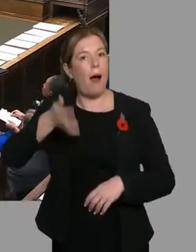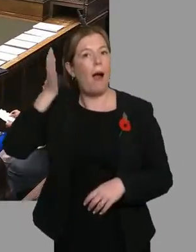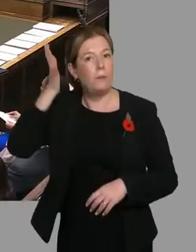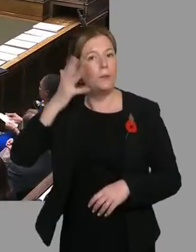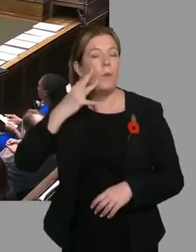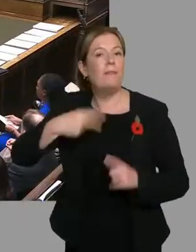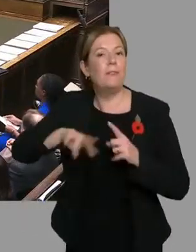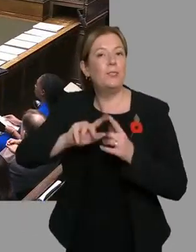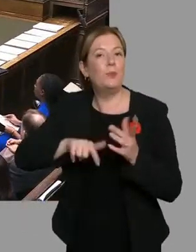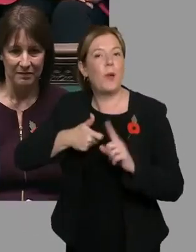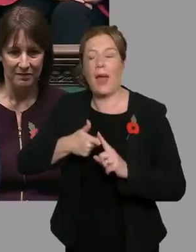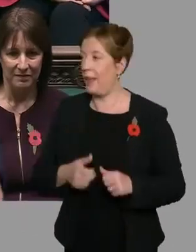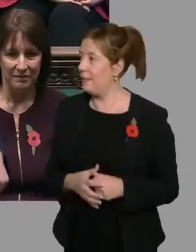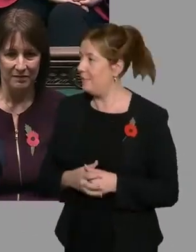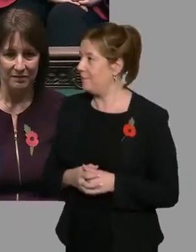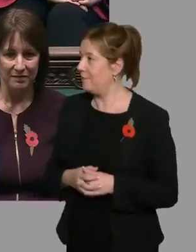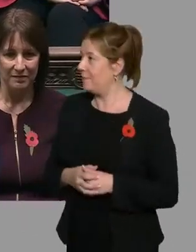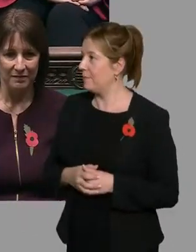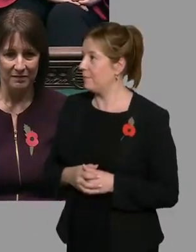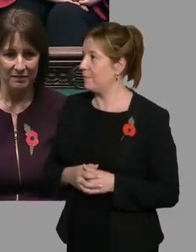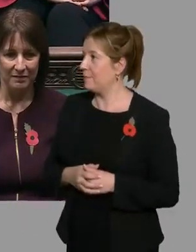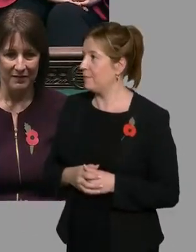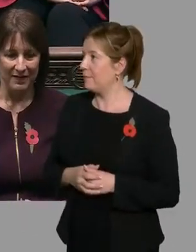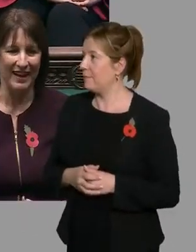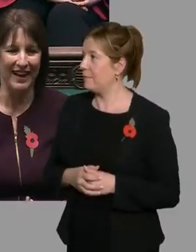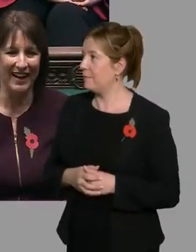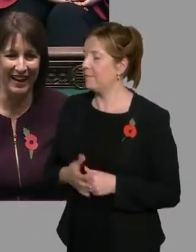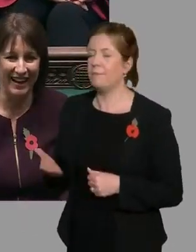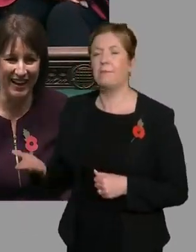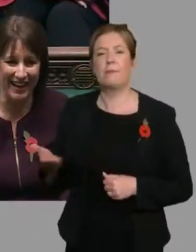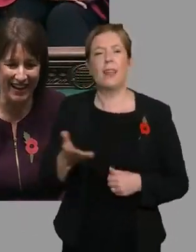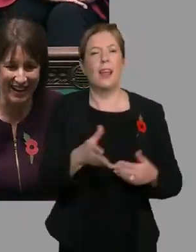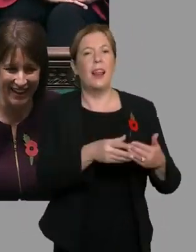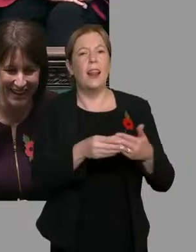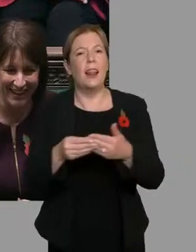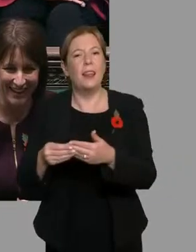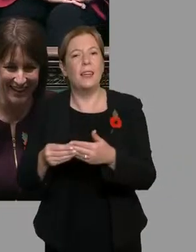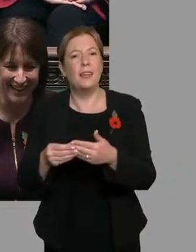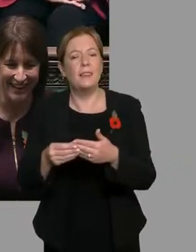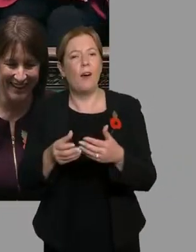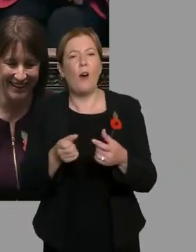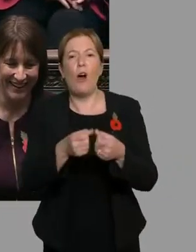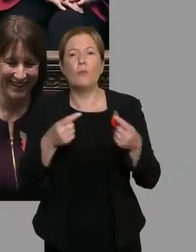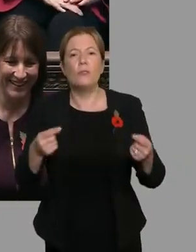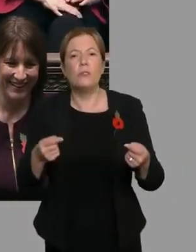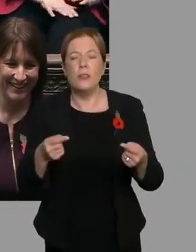Mr. Speaker, the Leader of the Opposition is giving a masterclass on student politics.